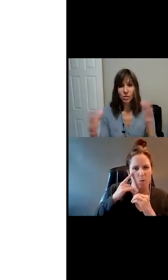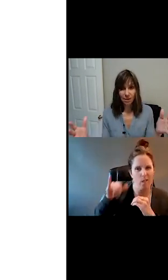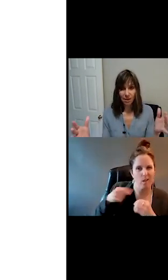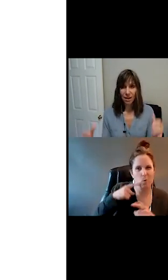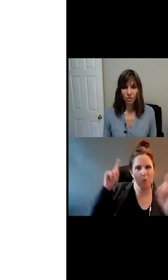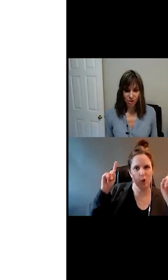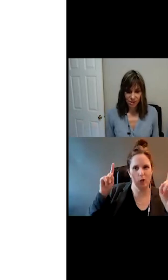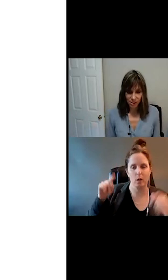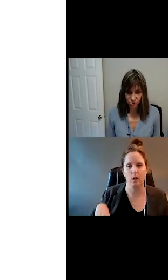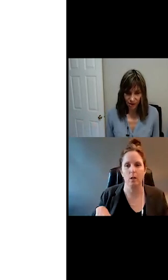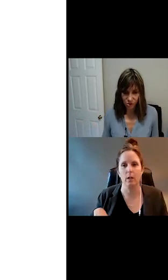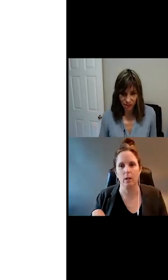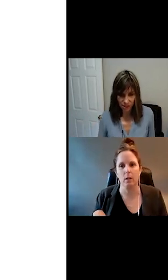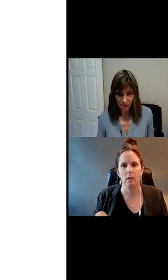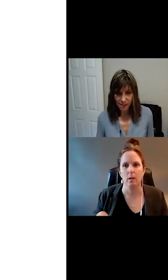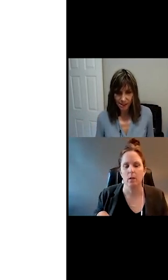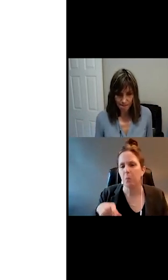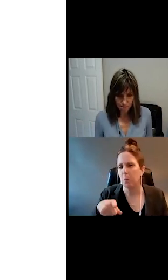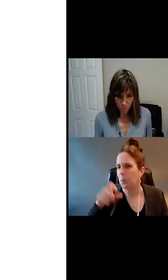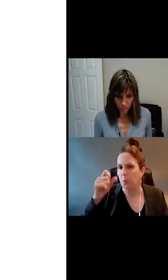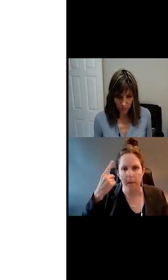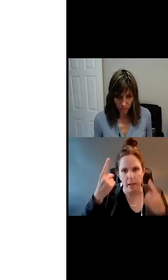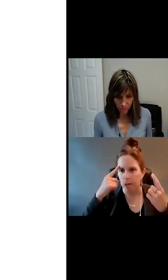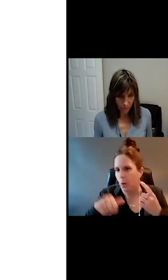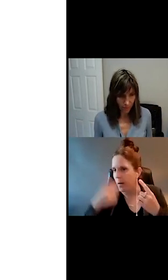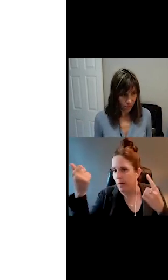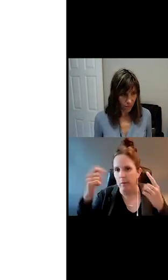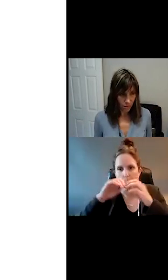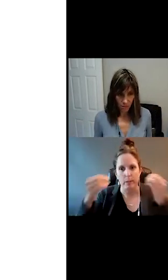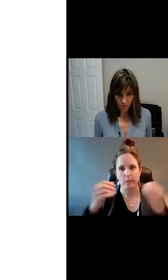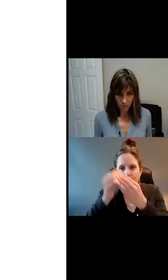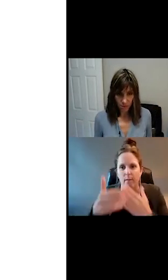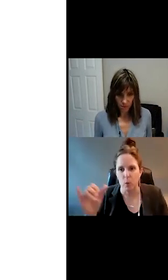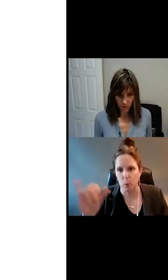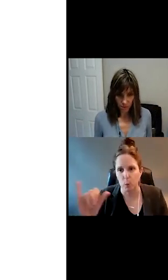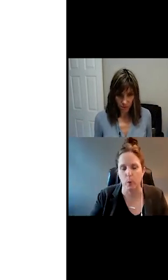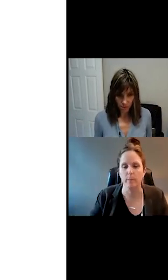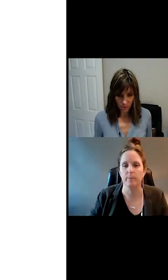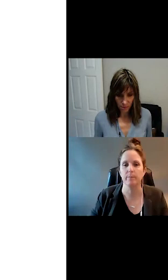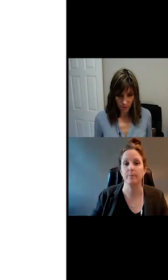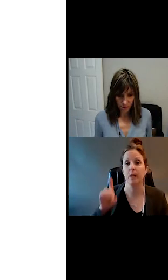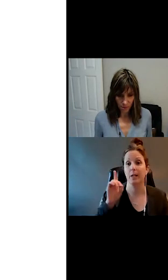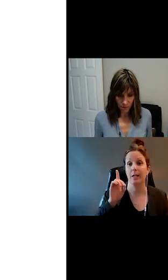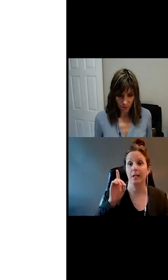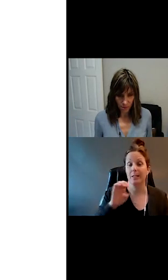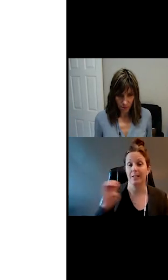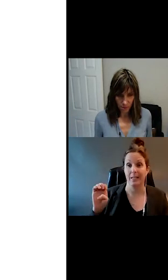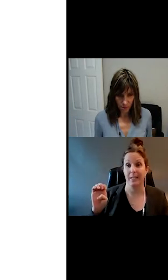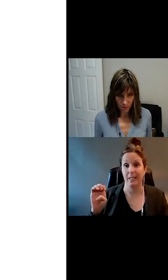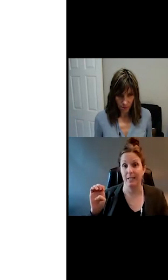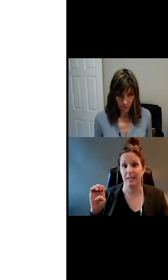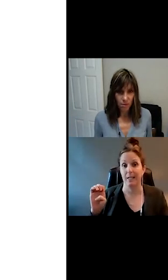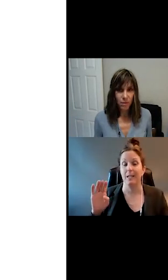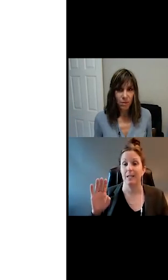But you can also think about other organizational drivers we discussed. So organizationally, an